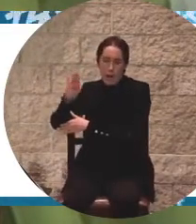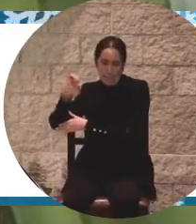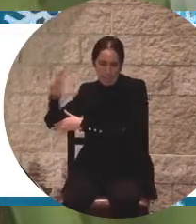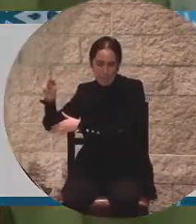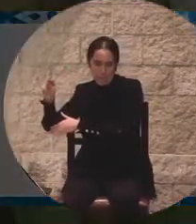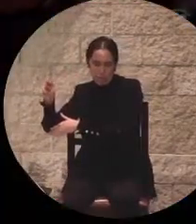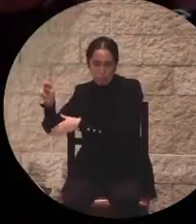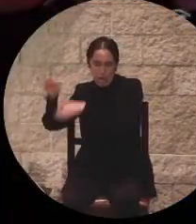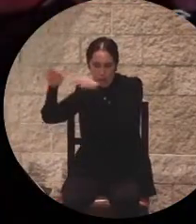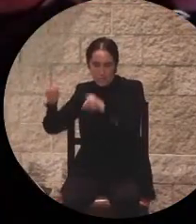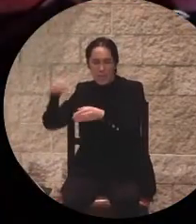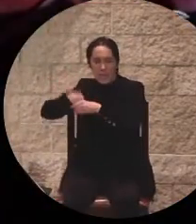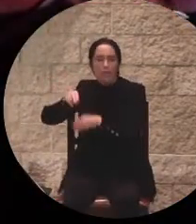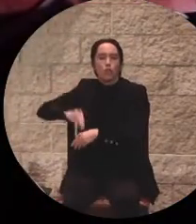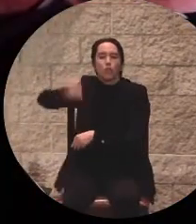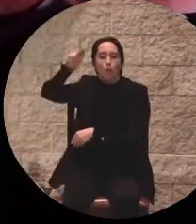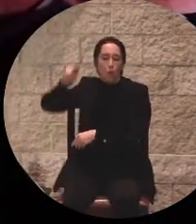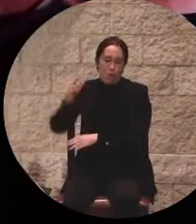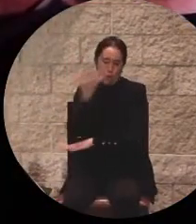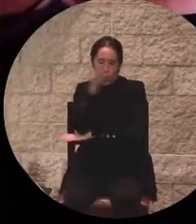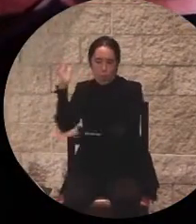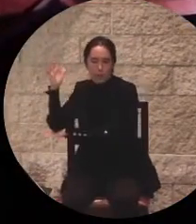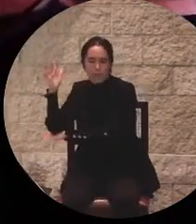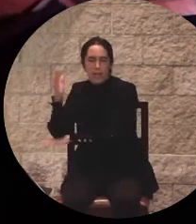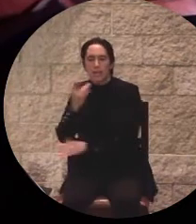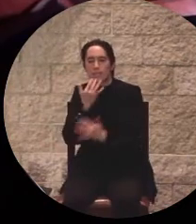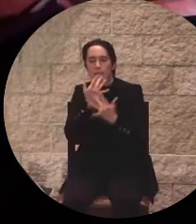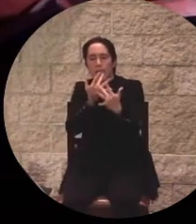Monroe. Winter Embrace.